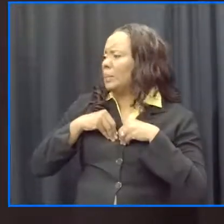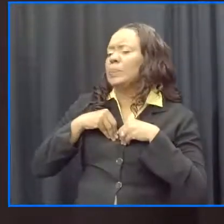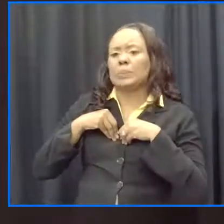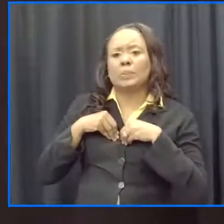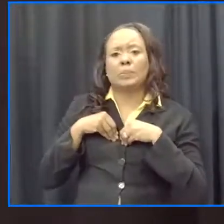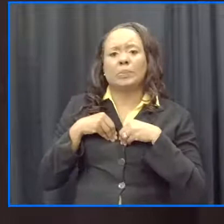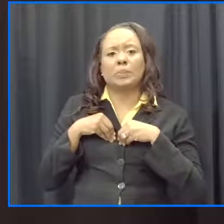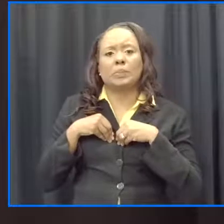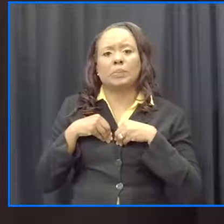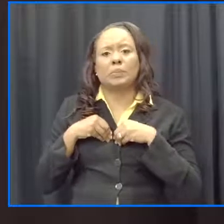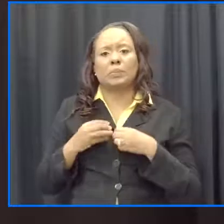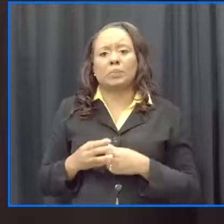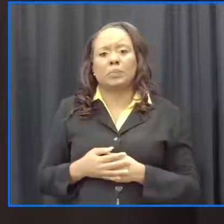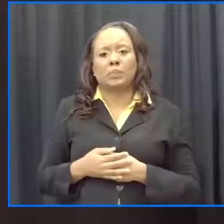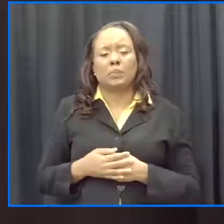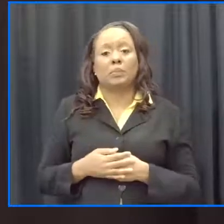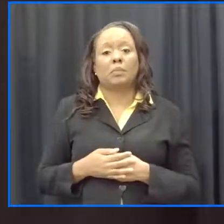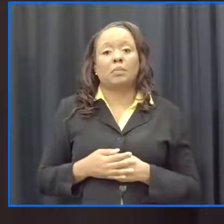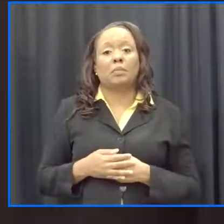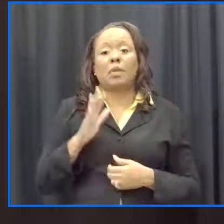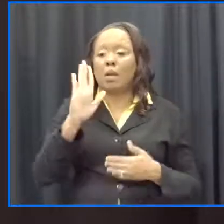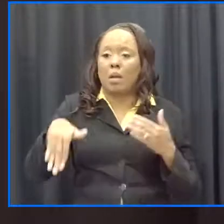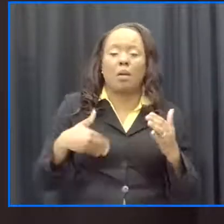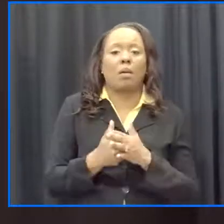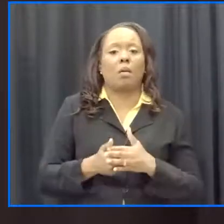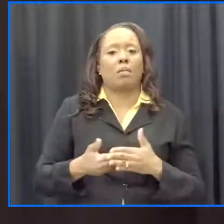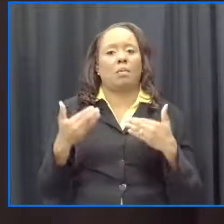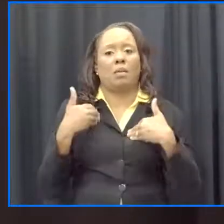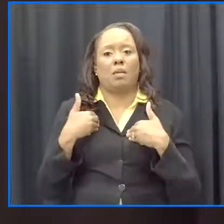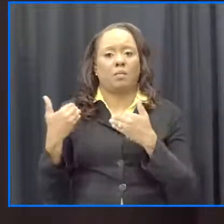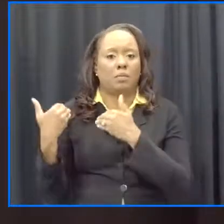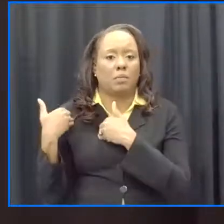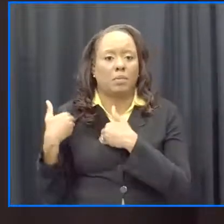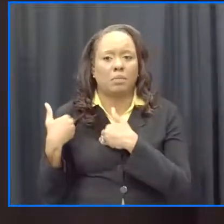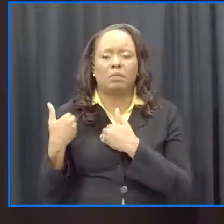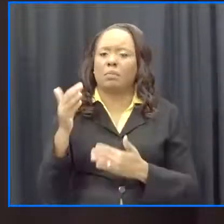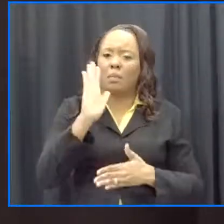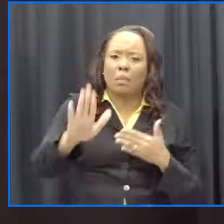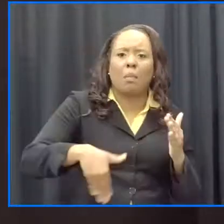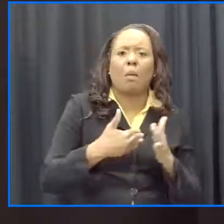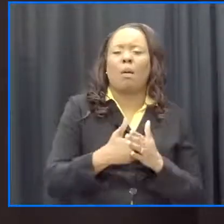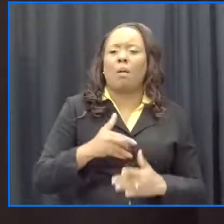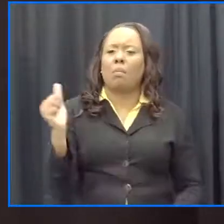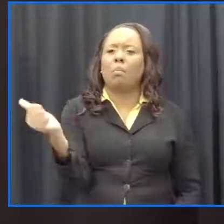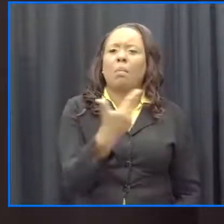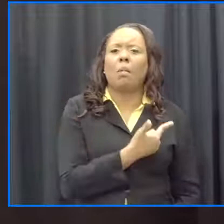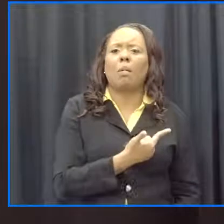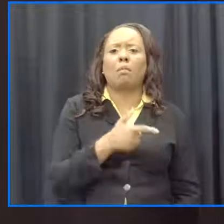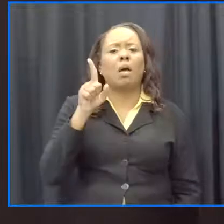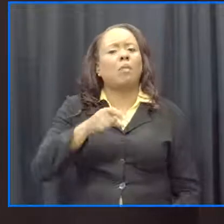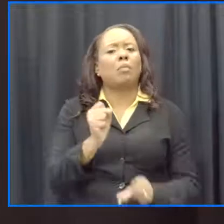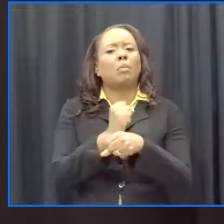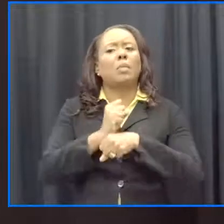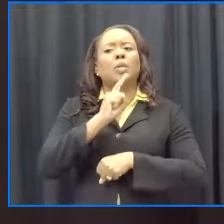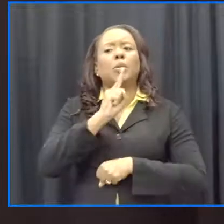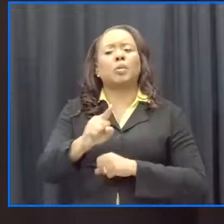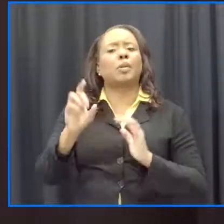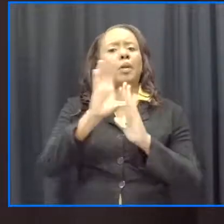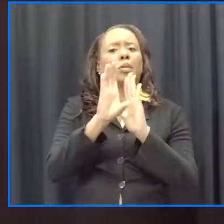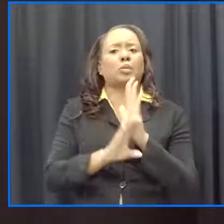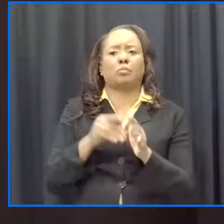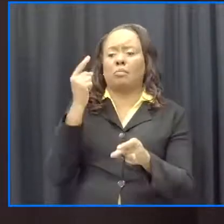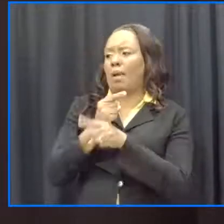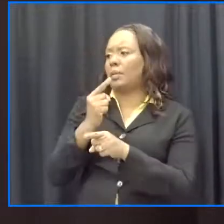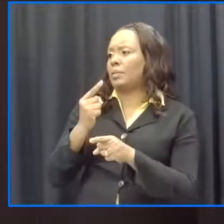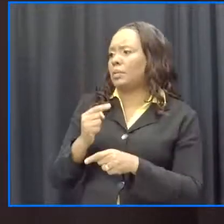All Bajans shoulder that responsibility. All of us have a responsibility to ensure we get it right as far as